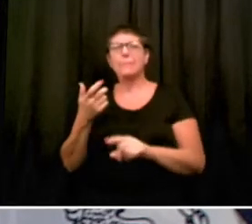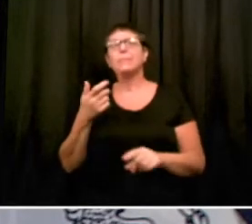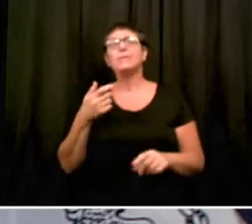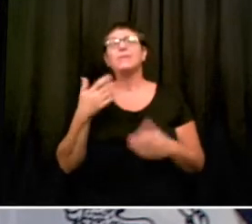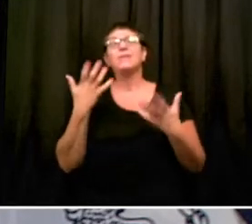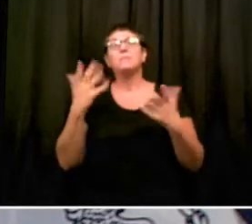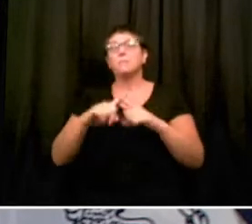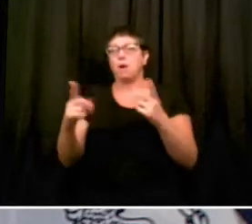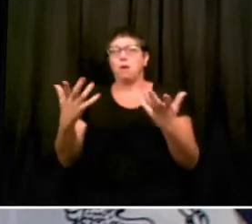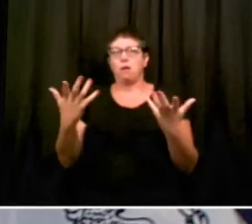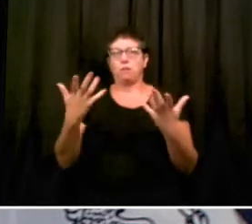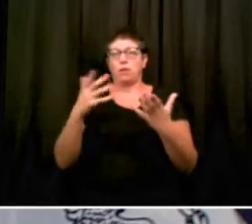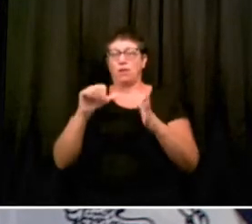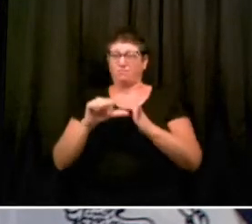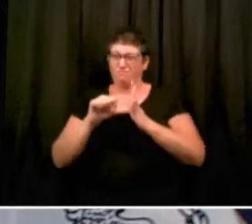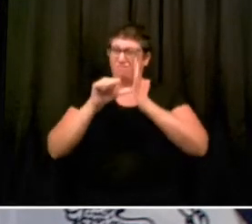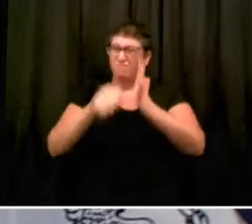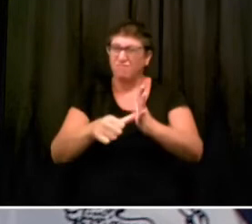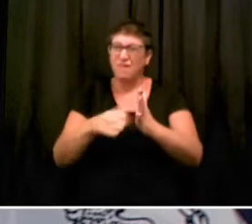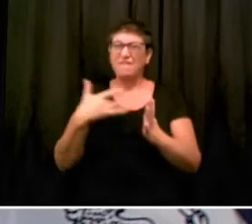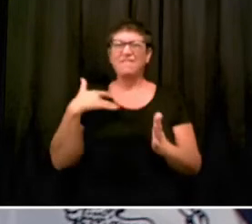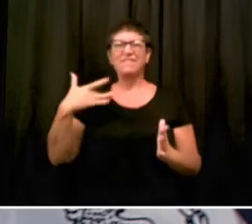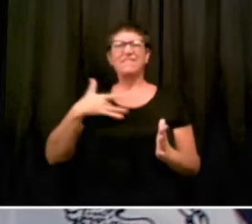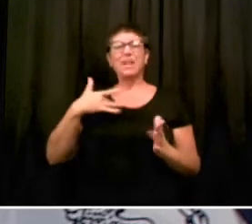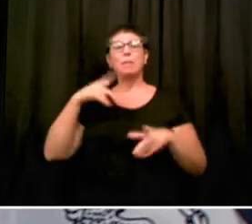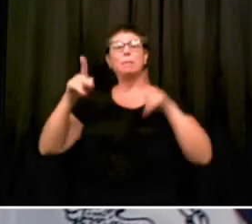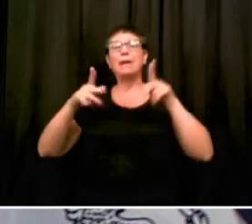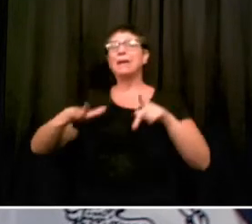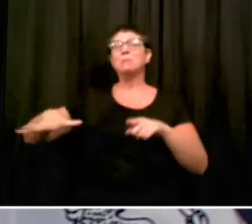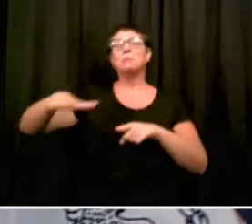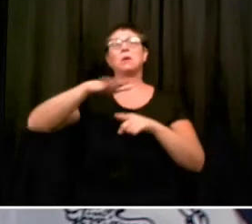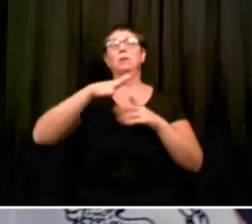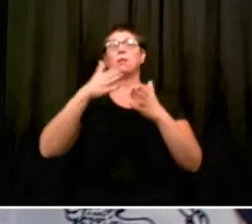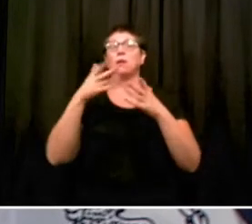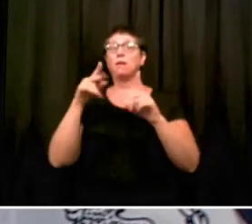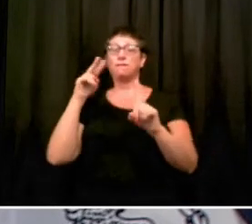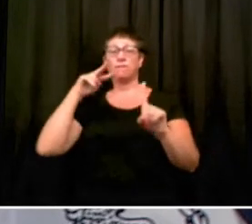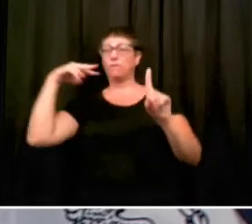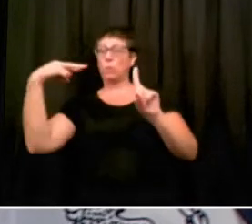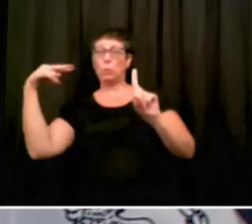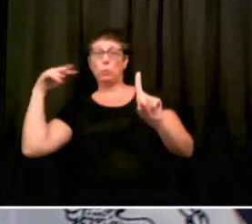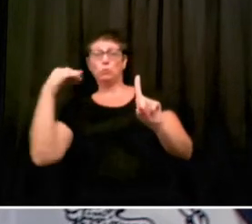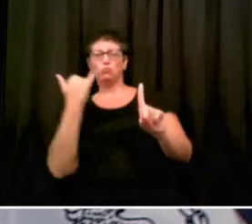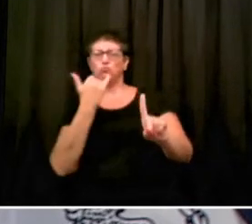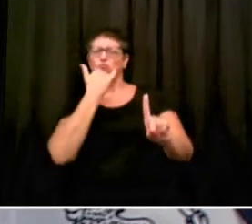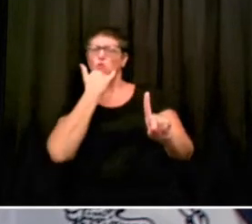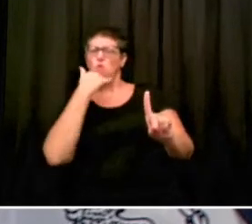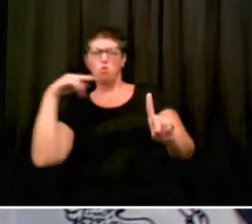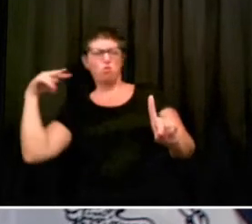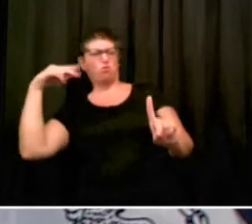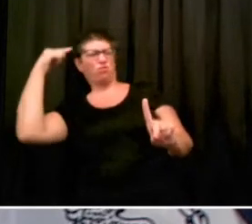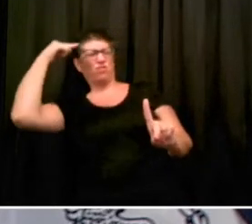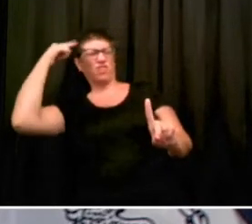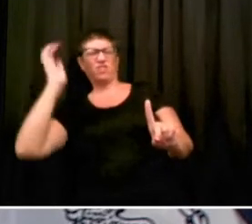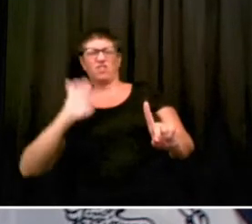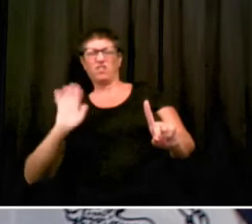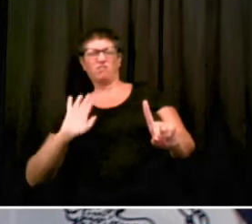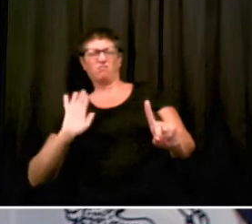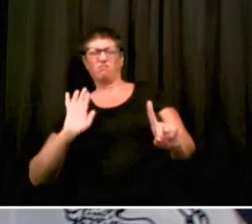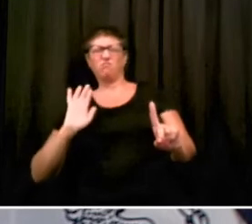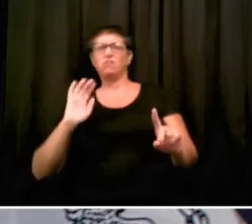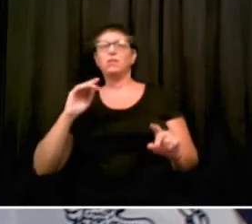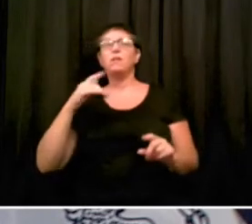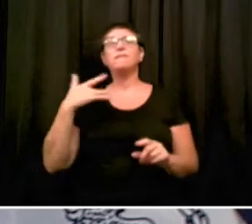think it is. I believe in the political class and in the media, that perception is